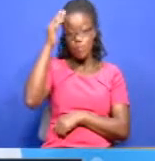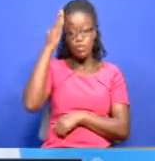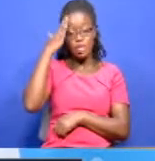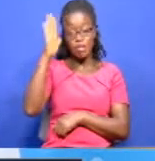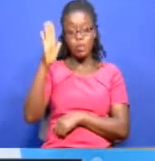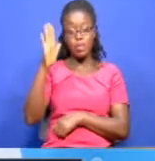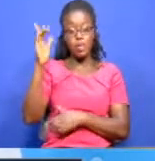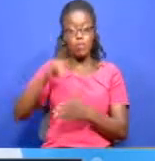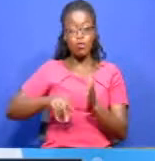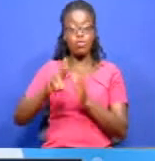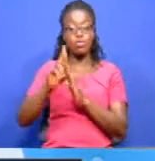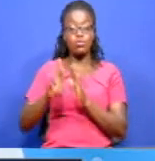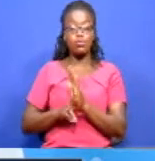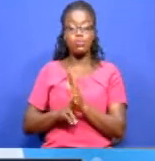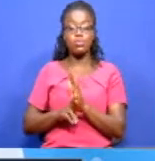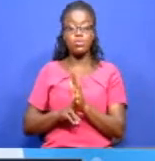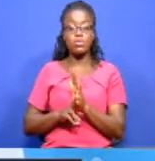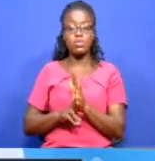these measures